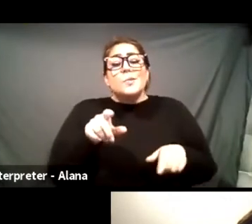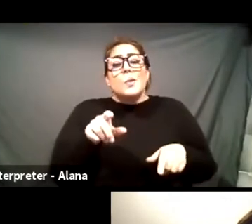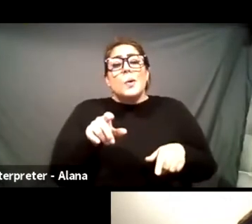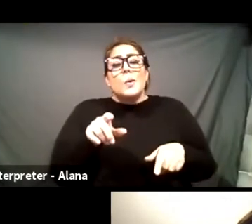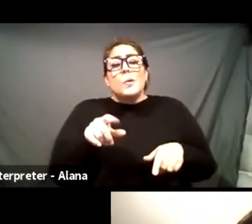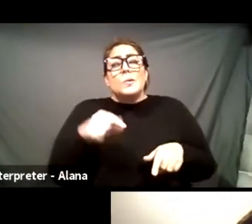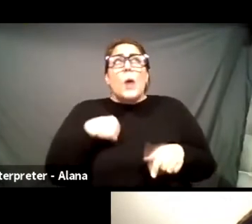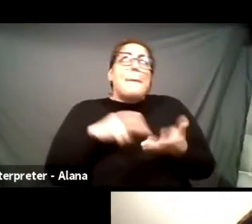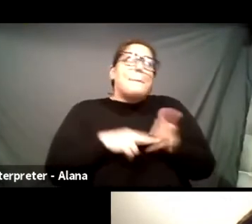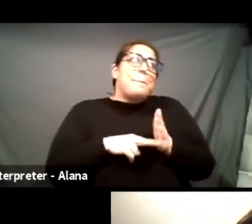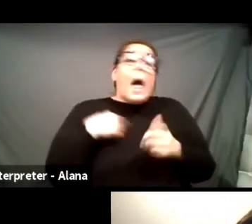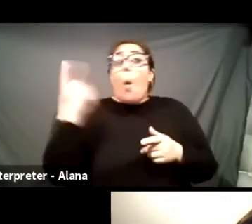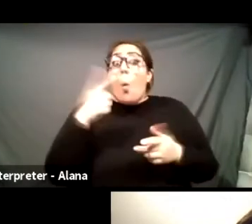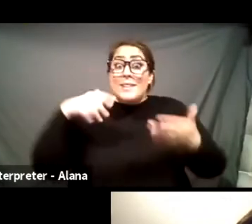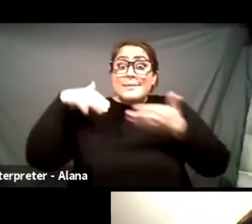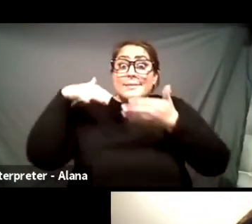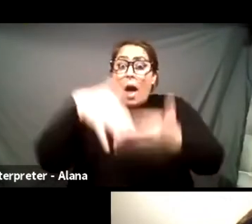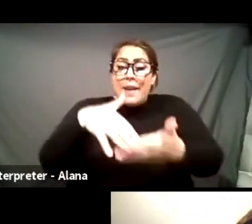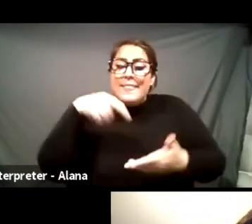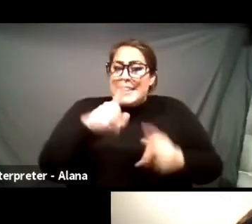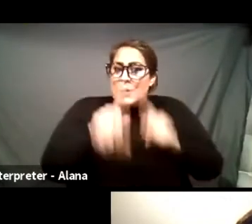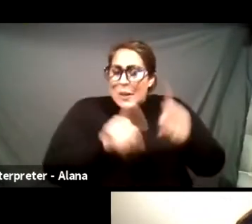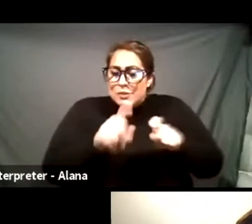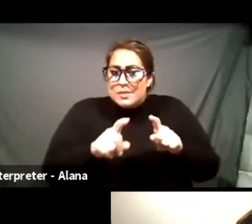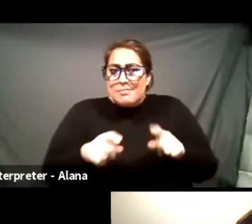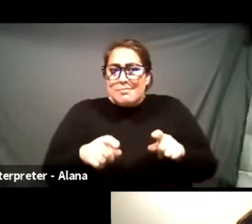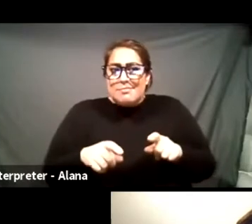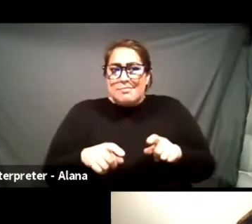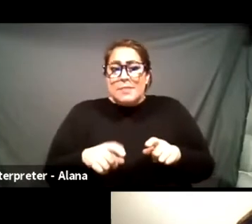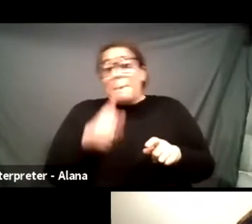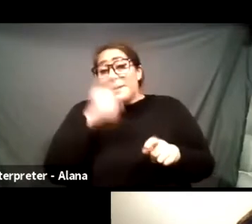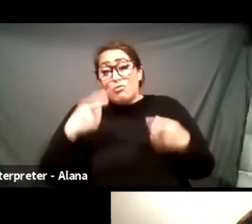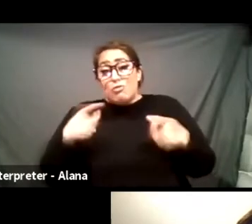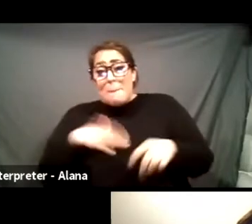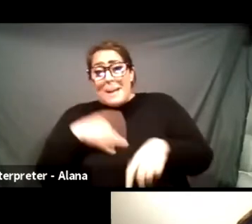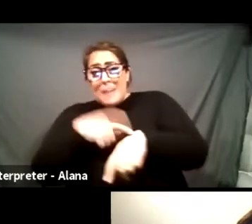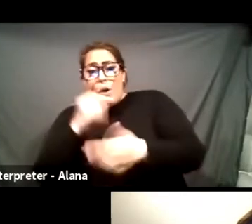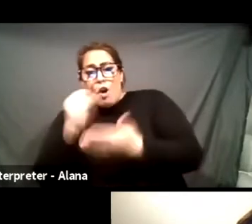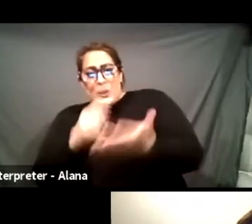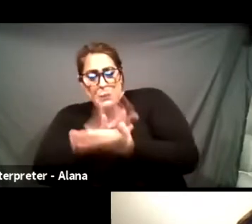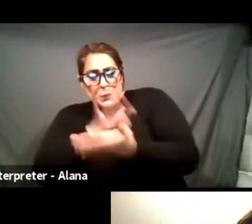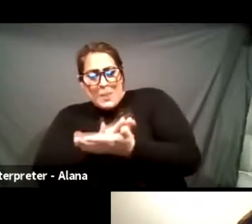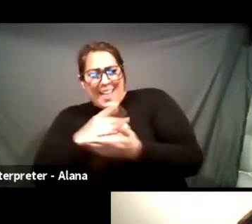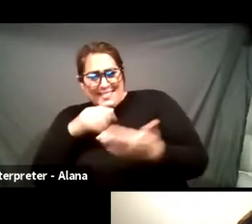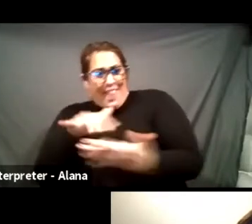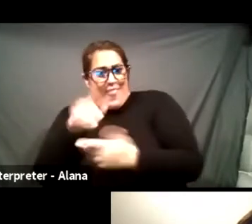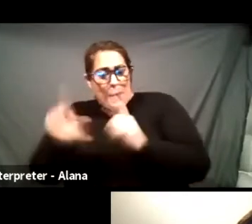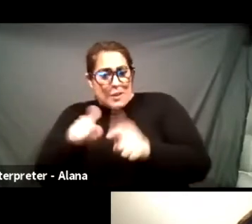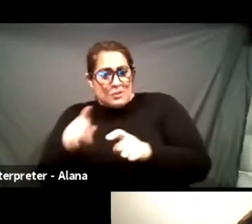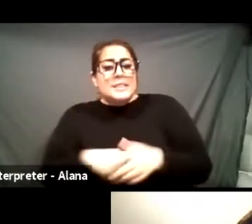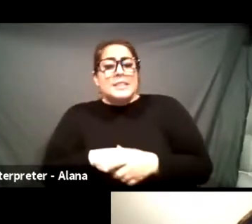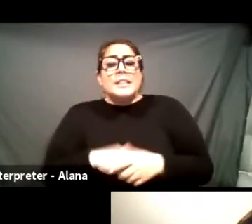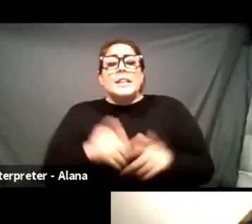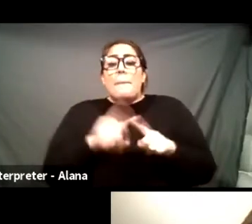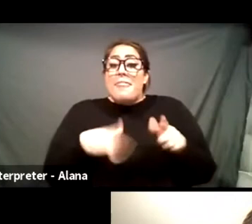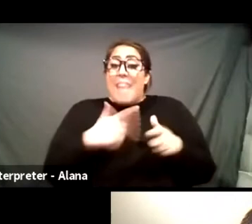I always studied this question since I was doing art school, but later on I got in doing visual anthropology,